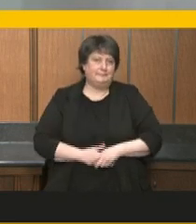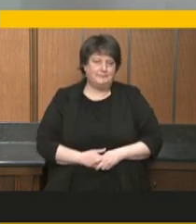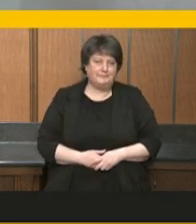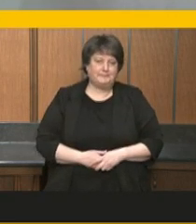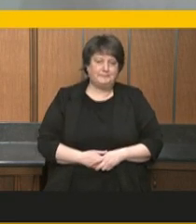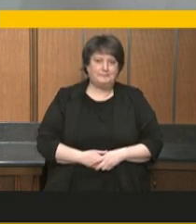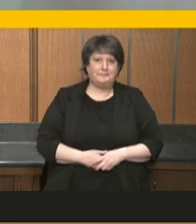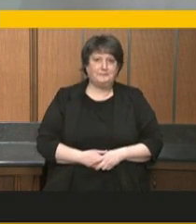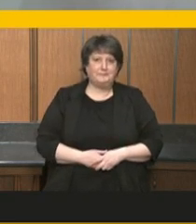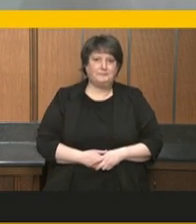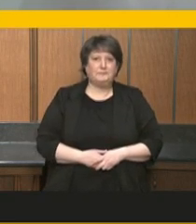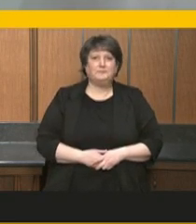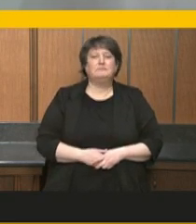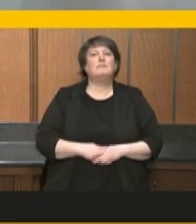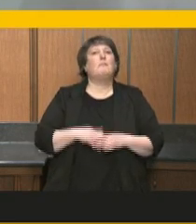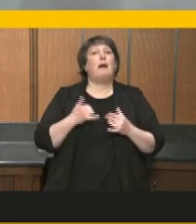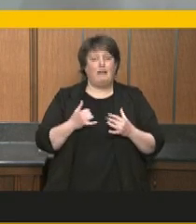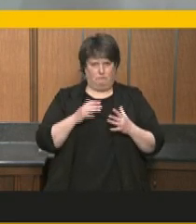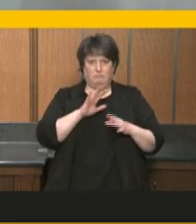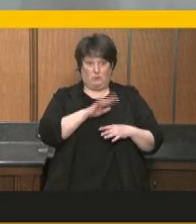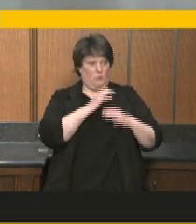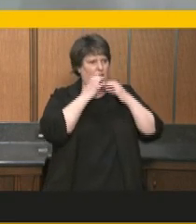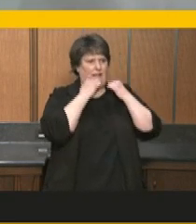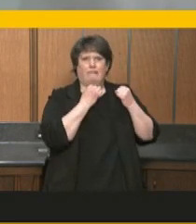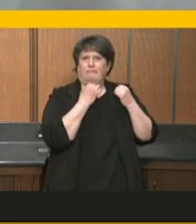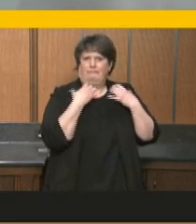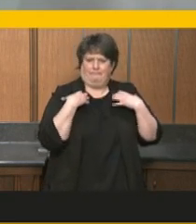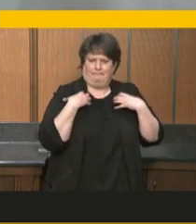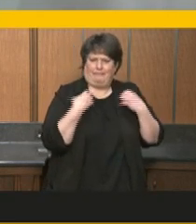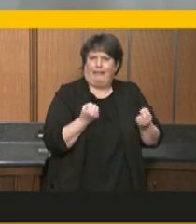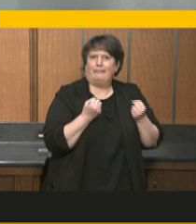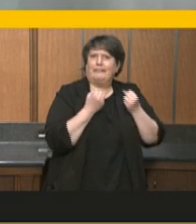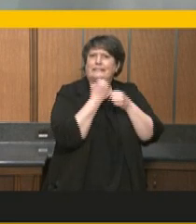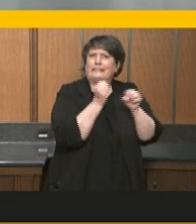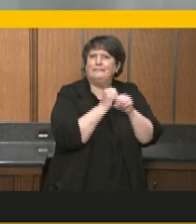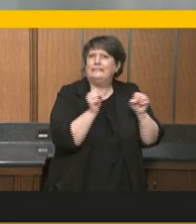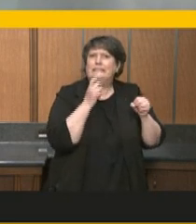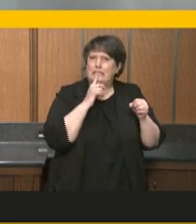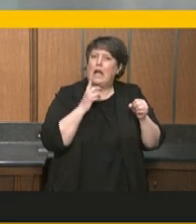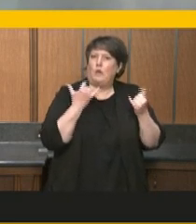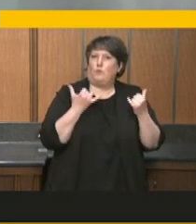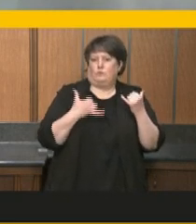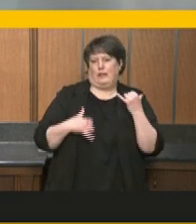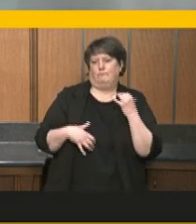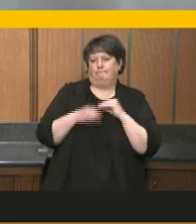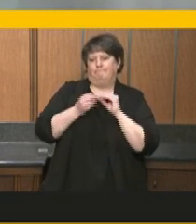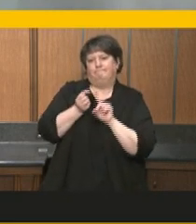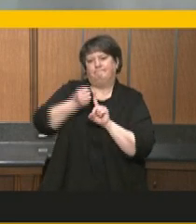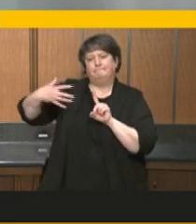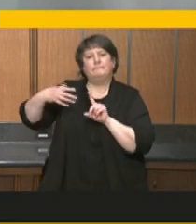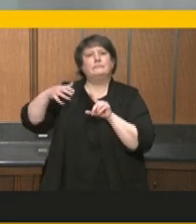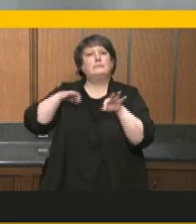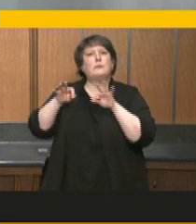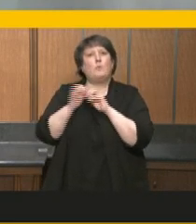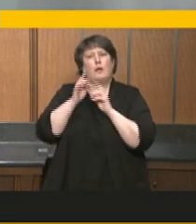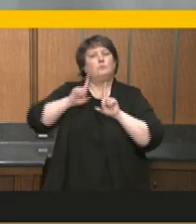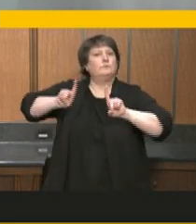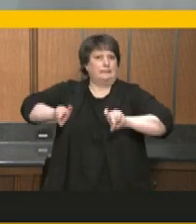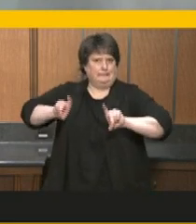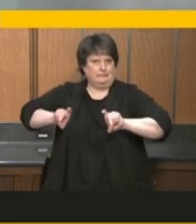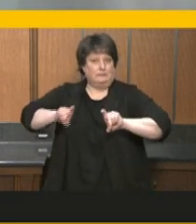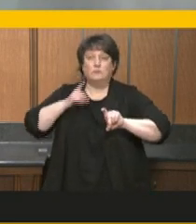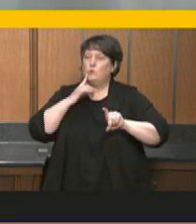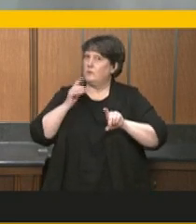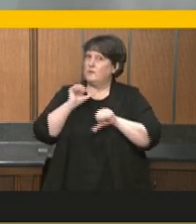about another aspect of that, and that's Canada's testing capacity. We've been working around the clock with provinces and territories to make